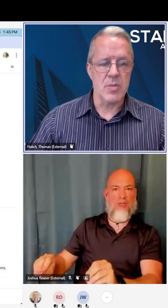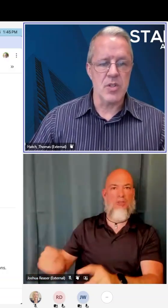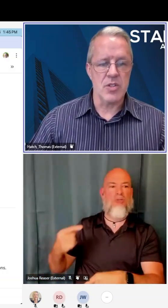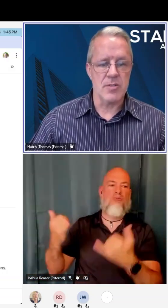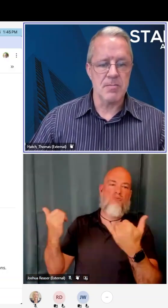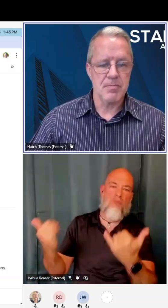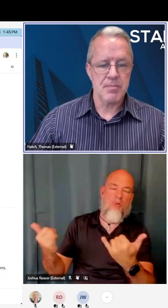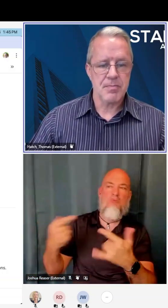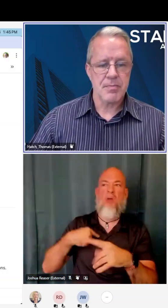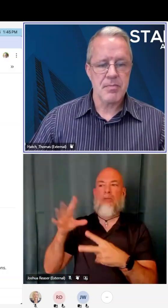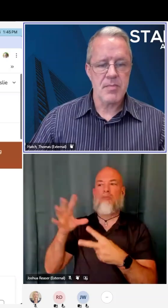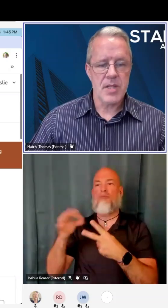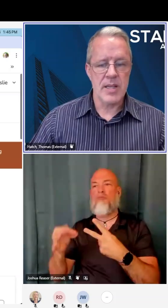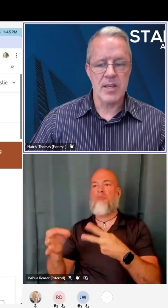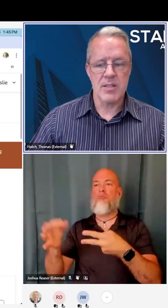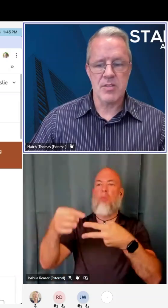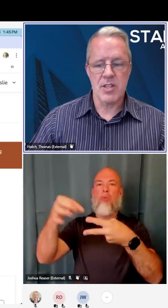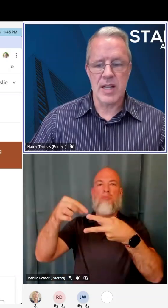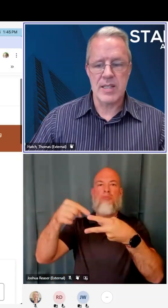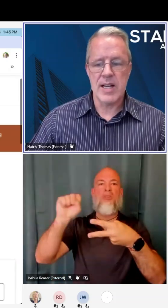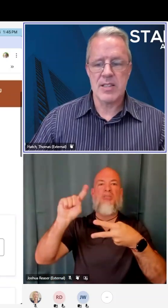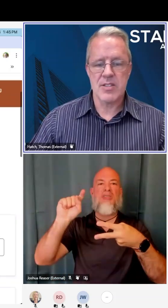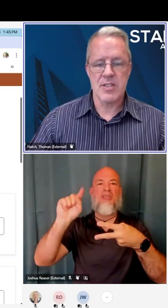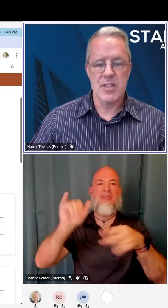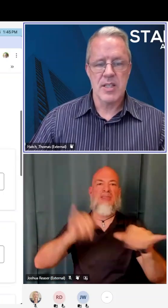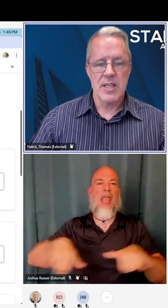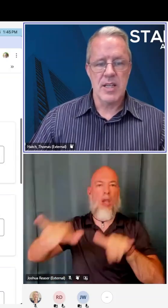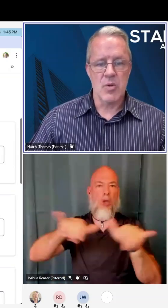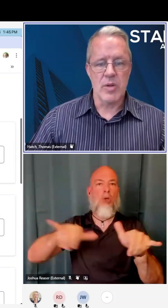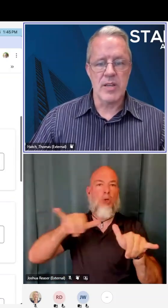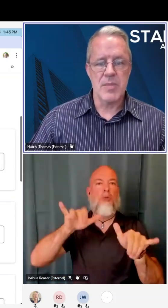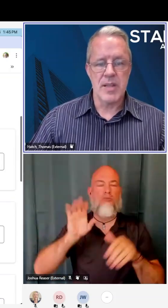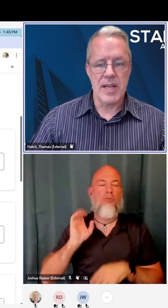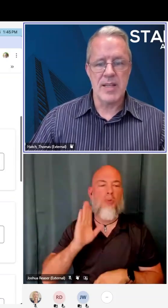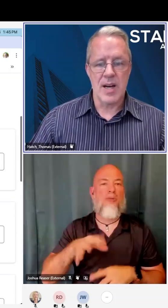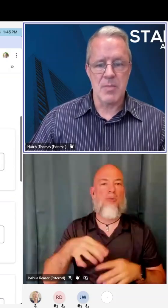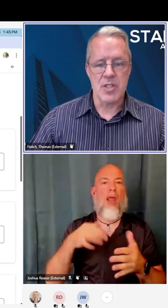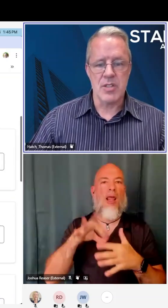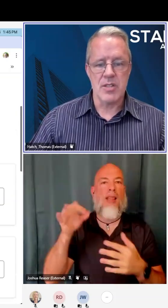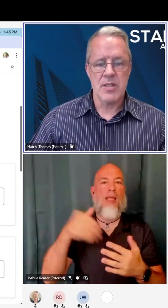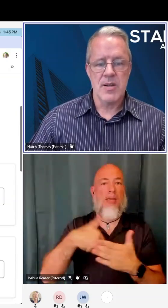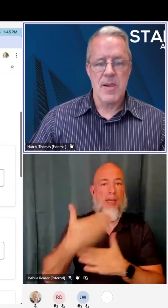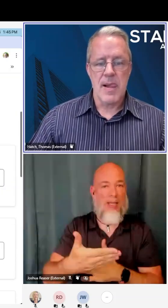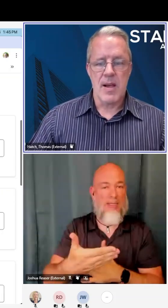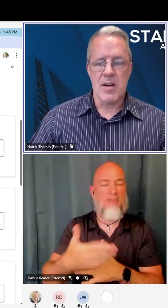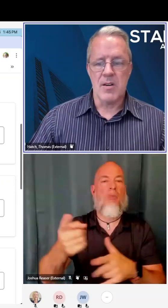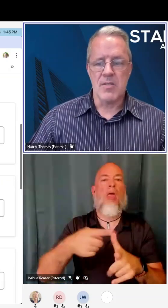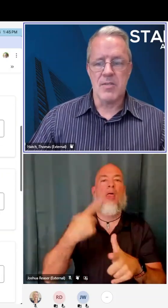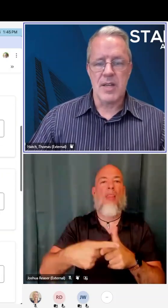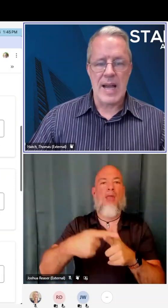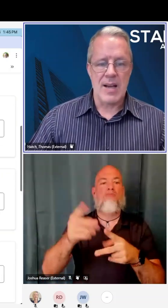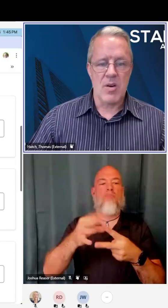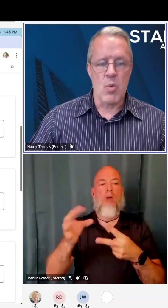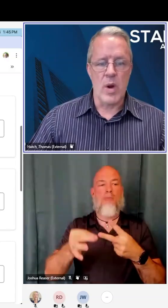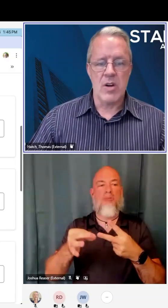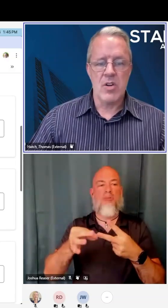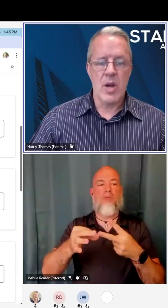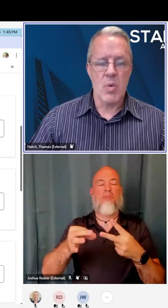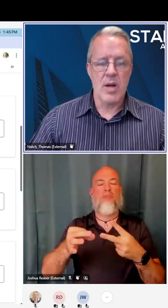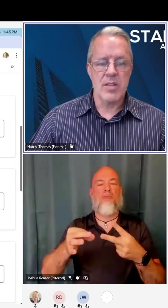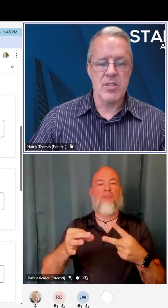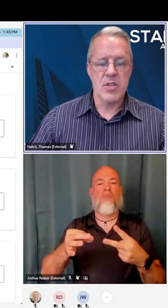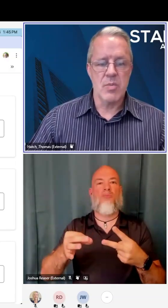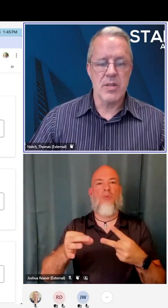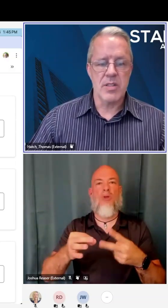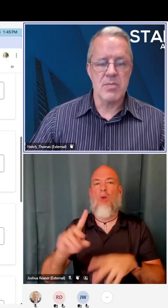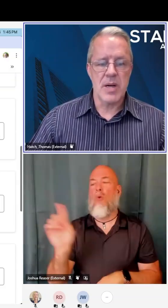standard contribution. I can select next. It will give me then an option of where do